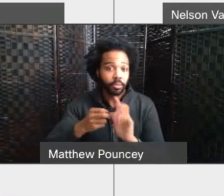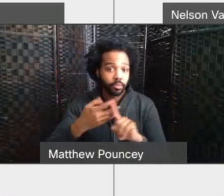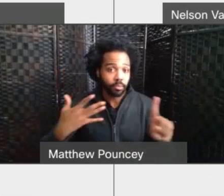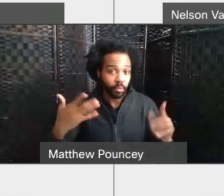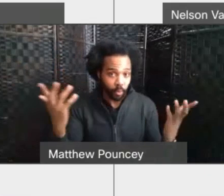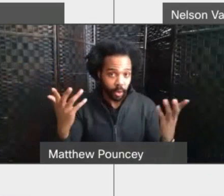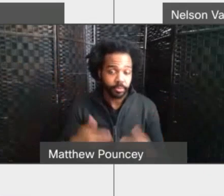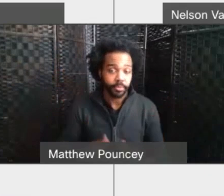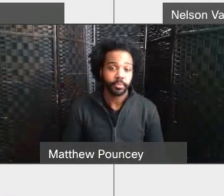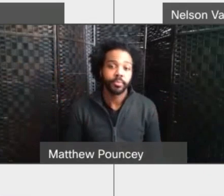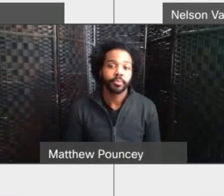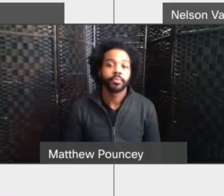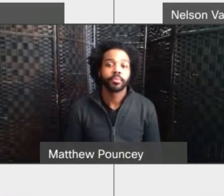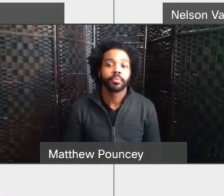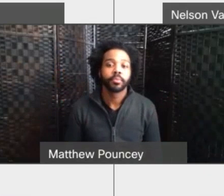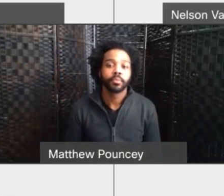says,